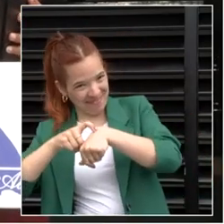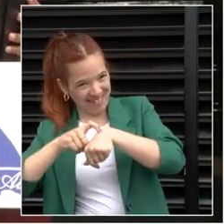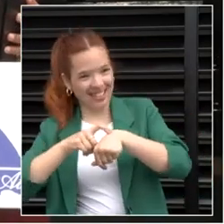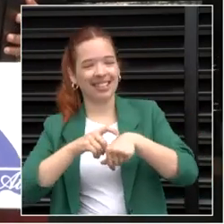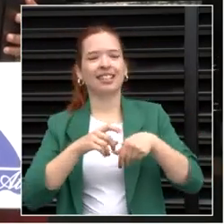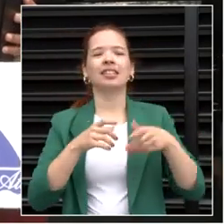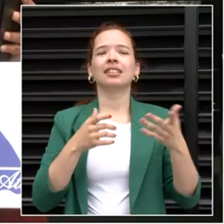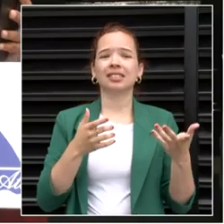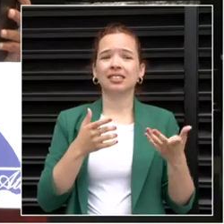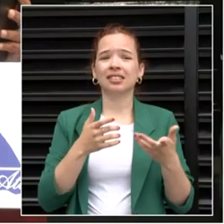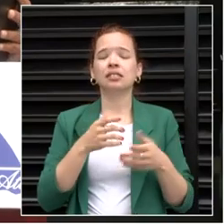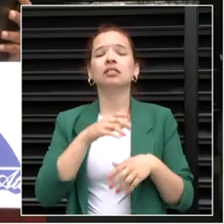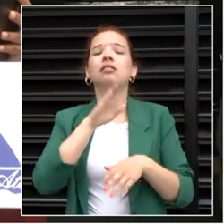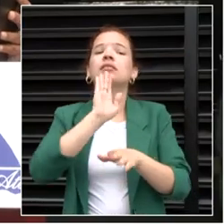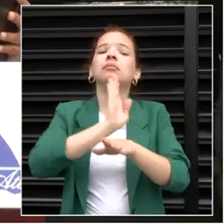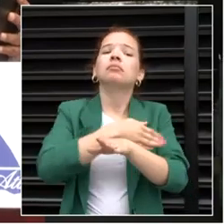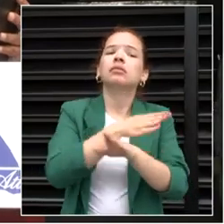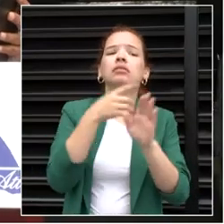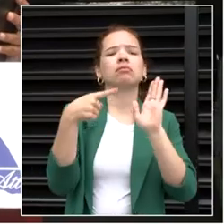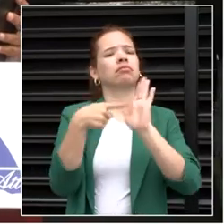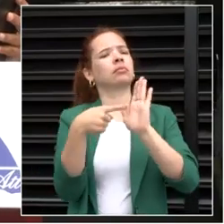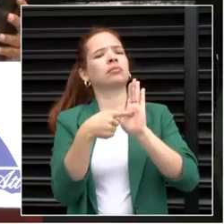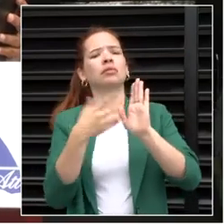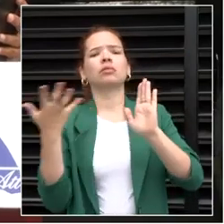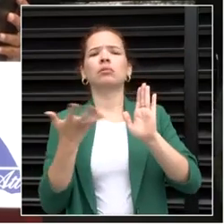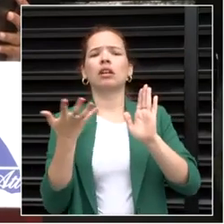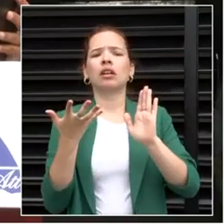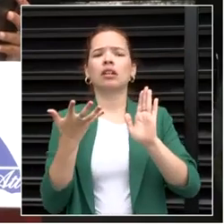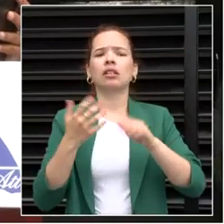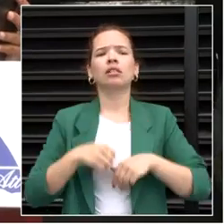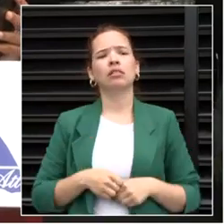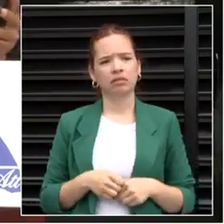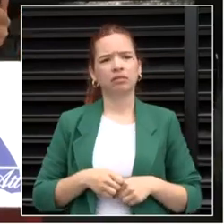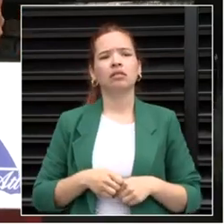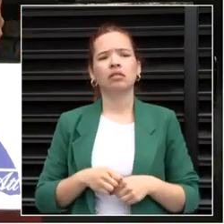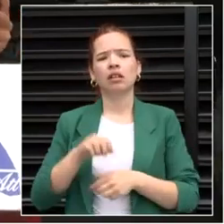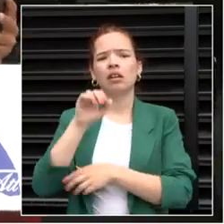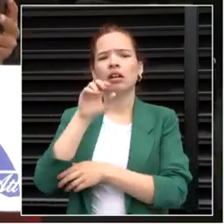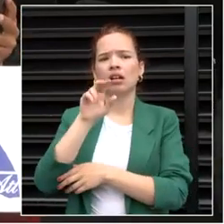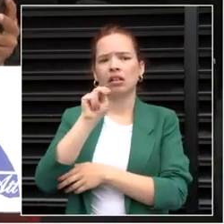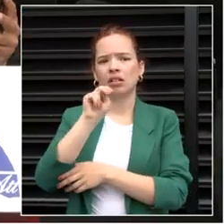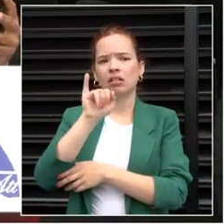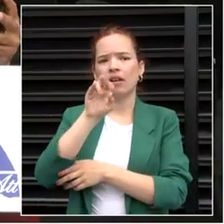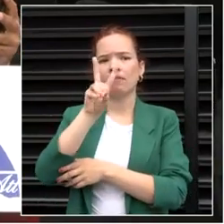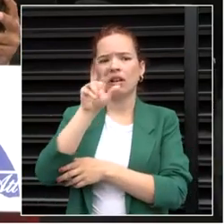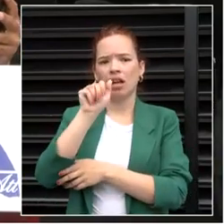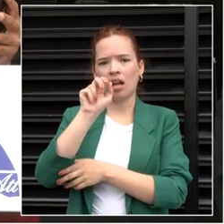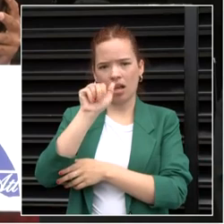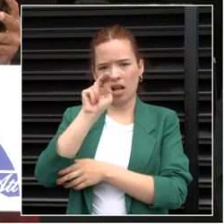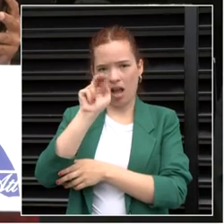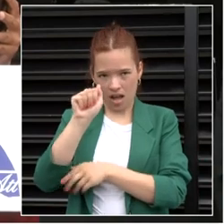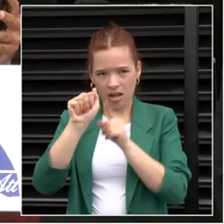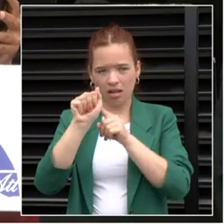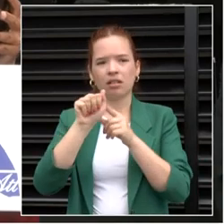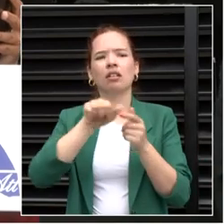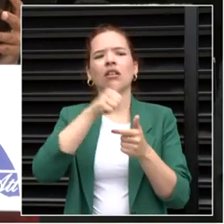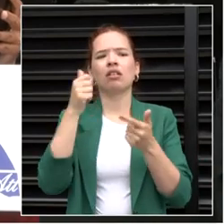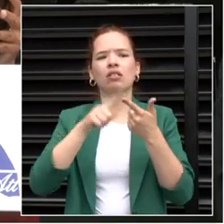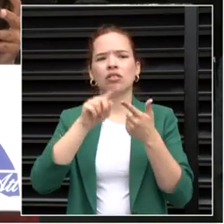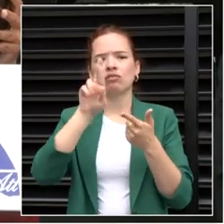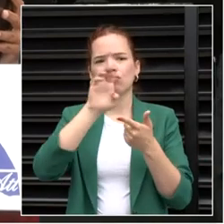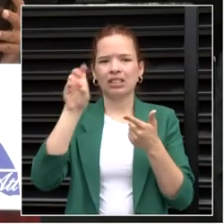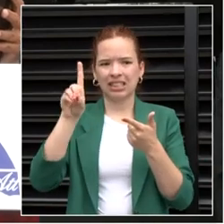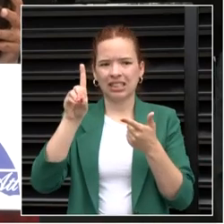the Red Hot Chili Peppers, Green Day, Nine Inch Nails, REM all got their start. And more